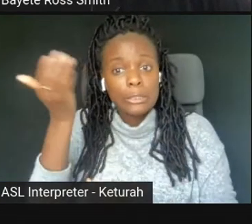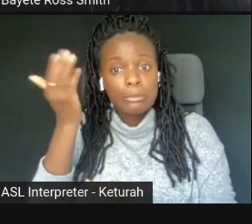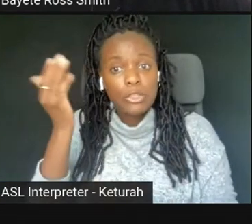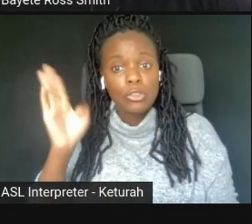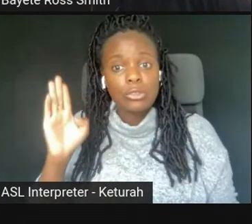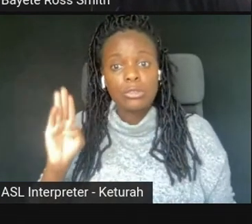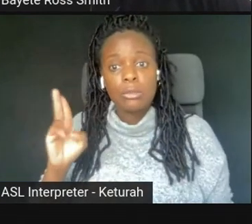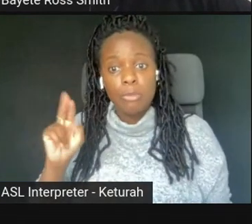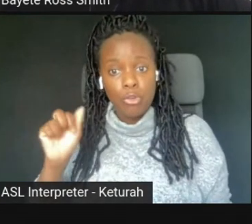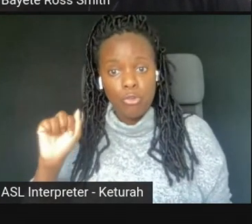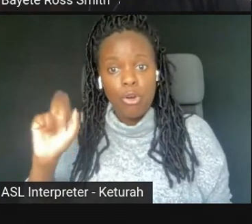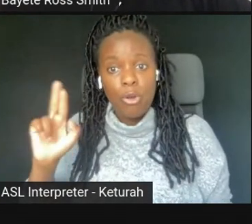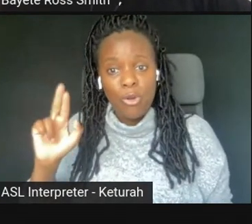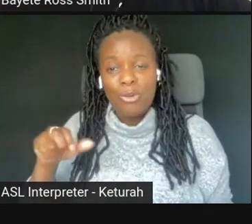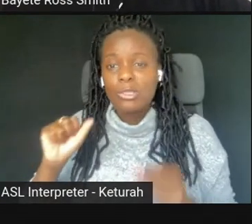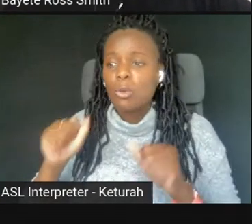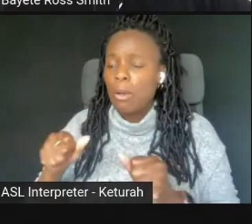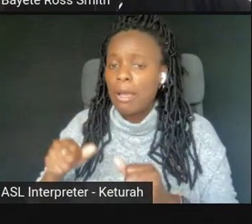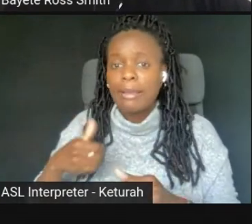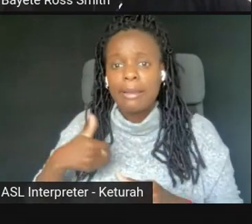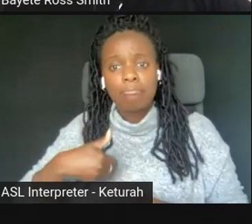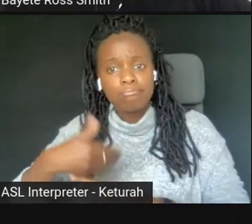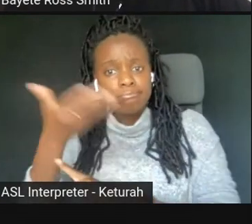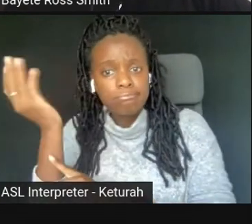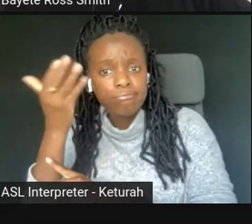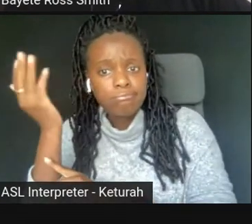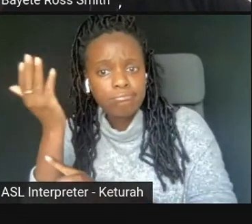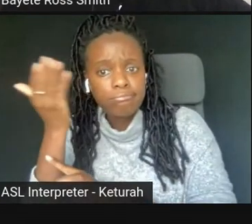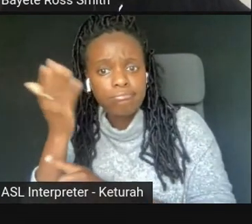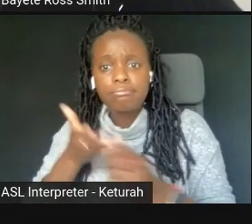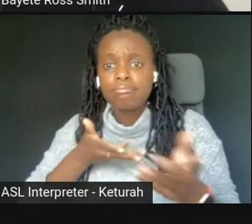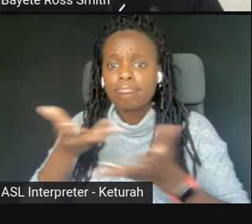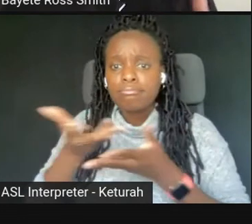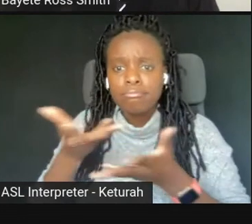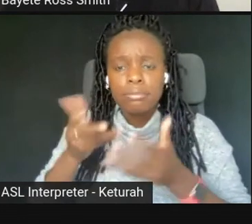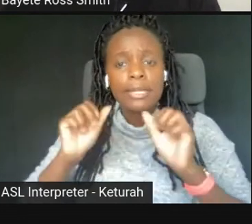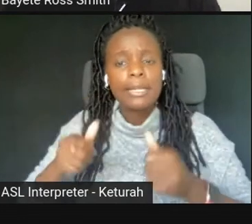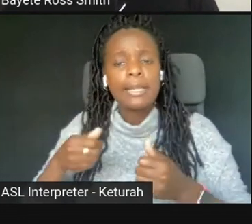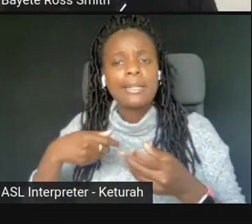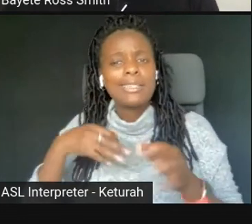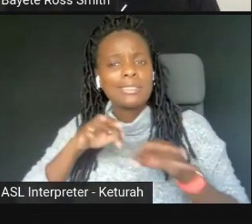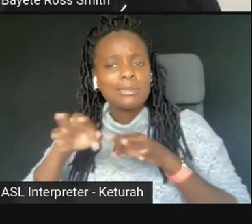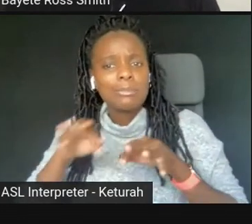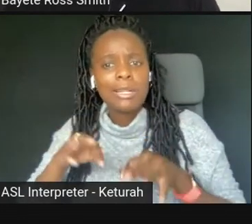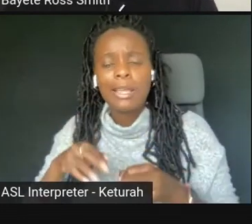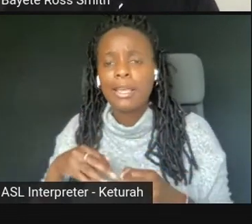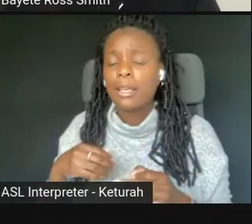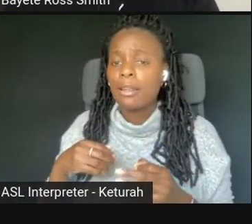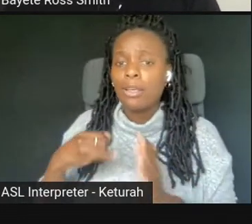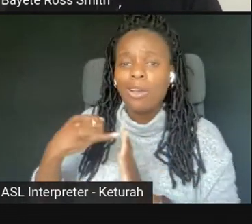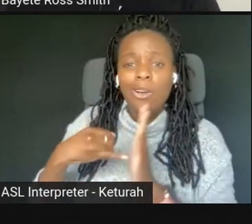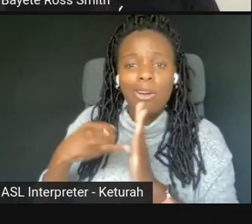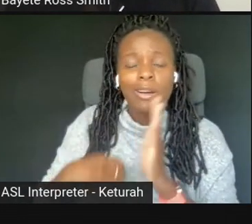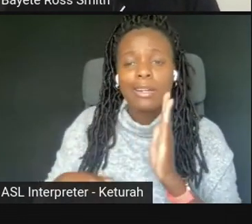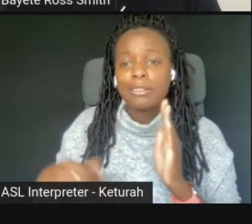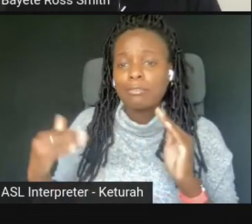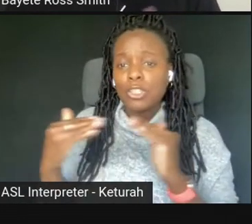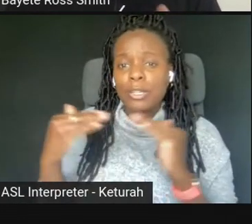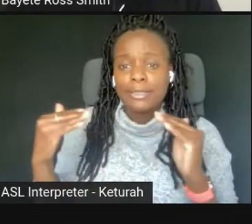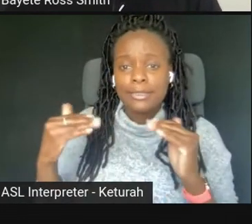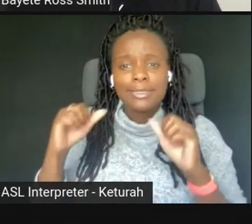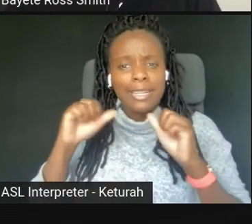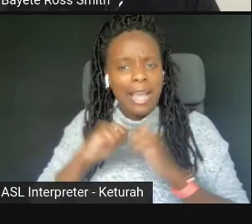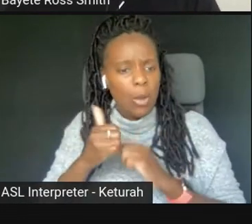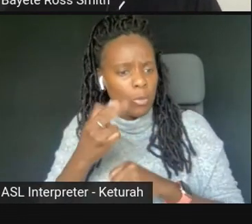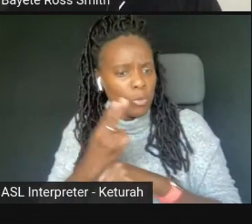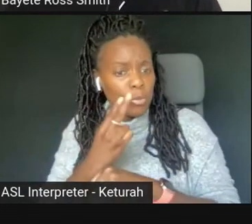public speaking engagements so I can talk about this philosophy behind Art of Justice and dig deeper into this methodology for how we can use the storytelling power